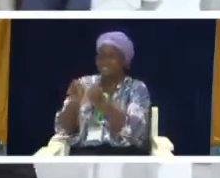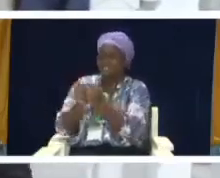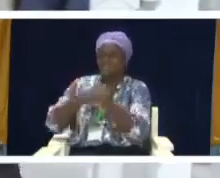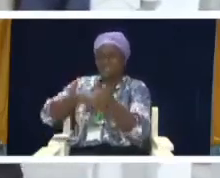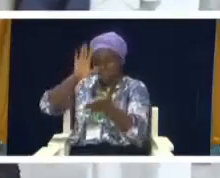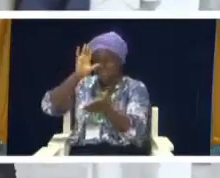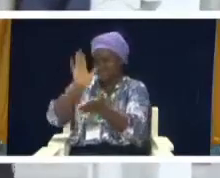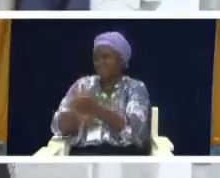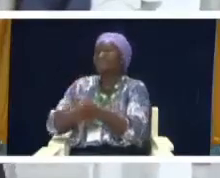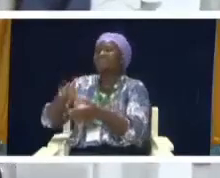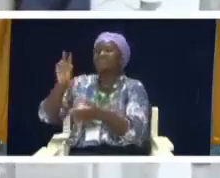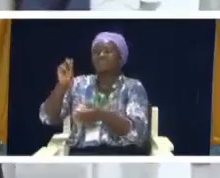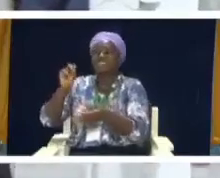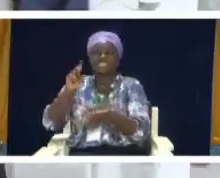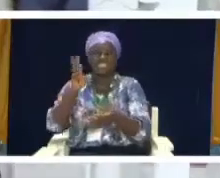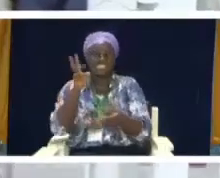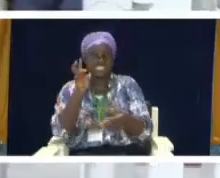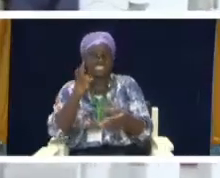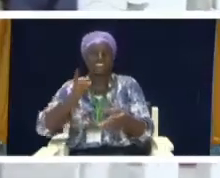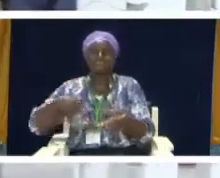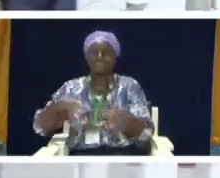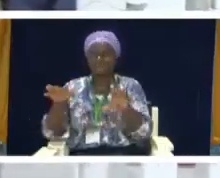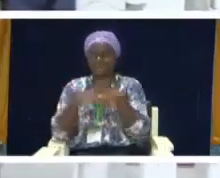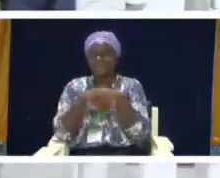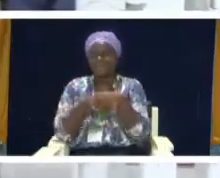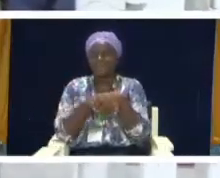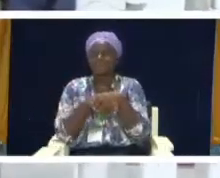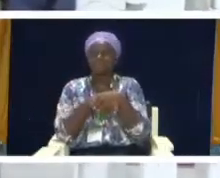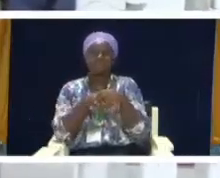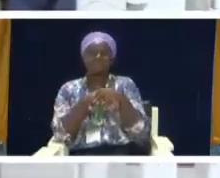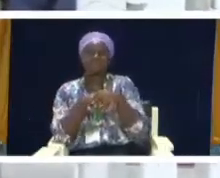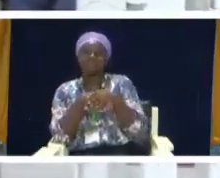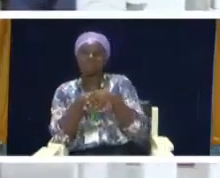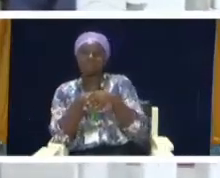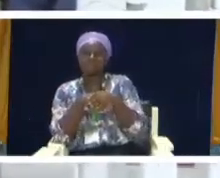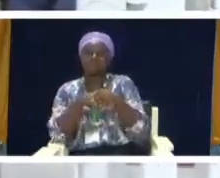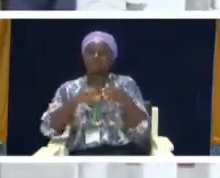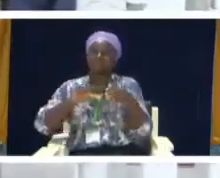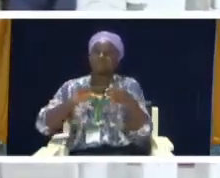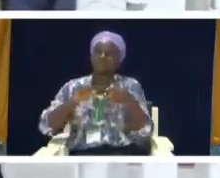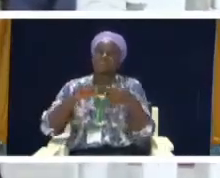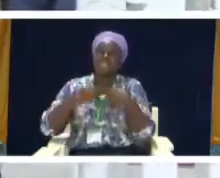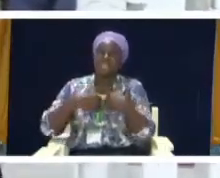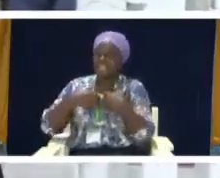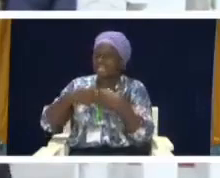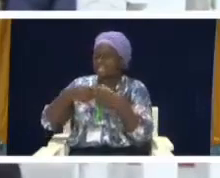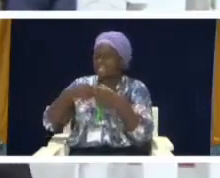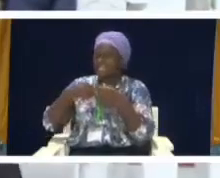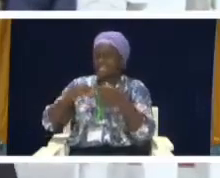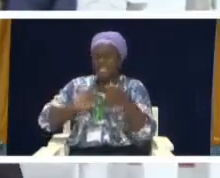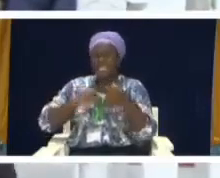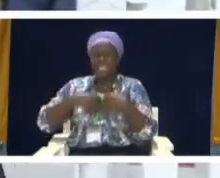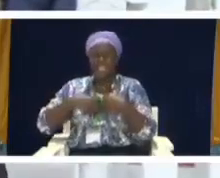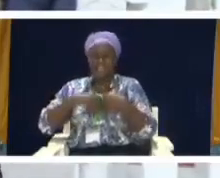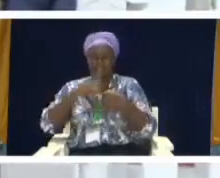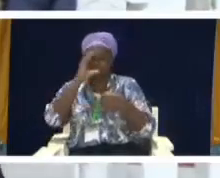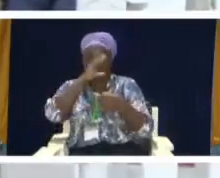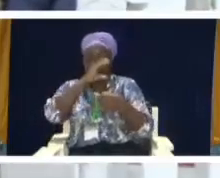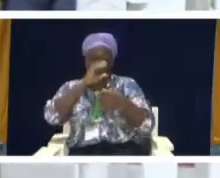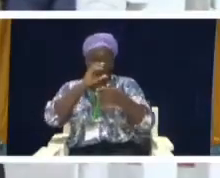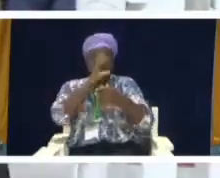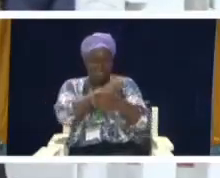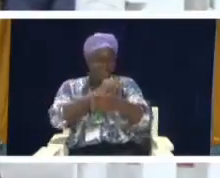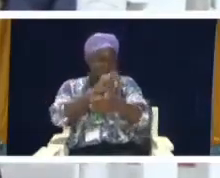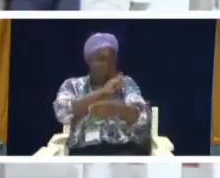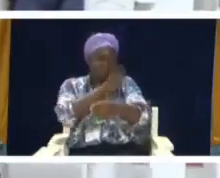In 2016, we got married, but by October, I had miscarriage due to fibroid, and we began to look for